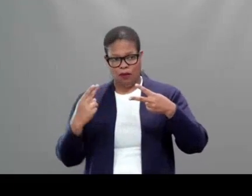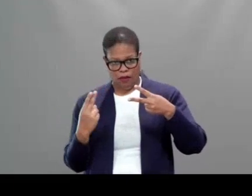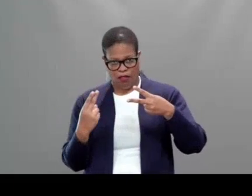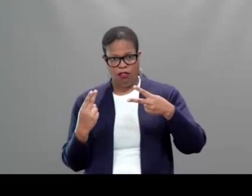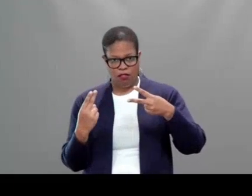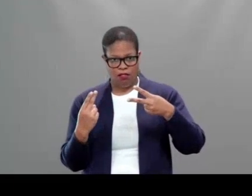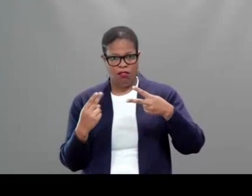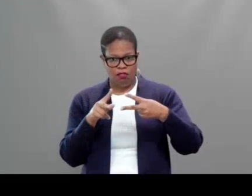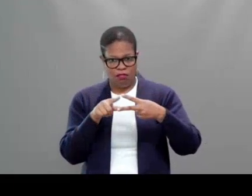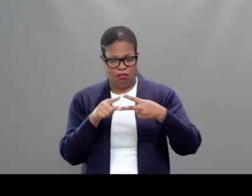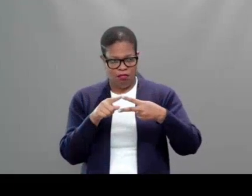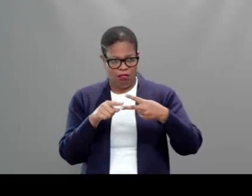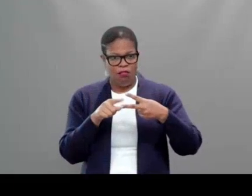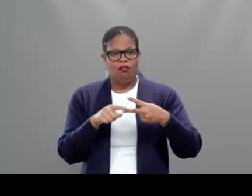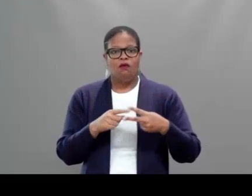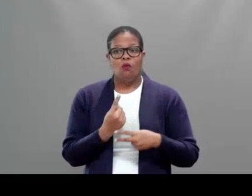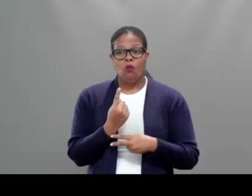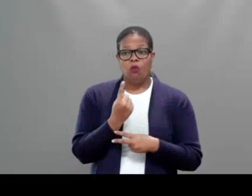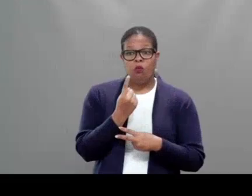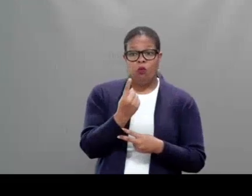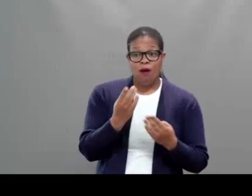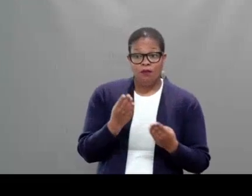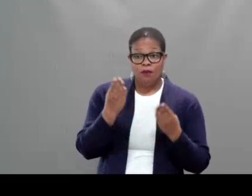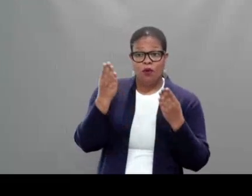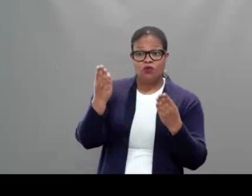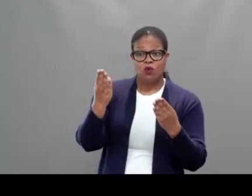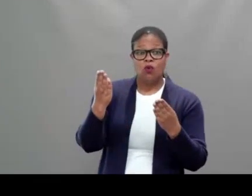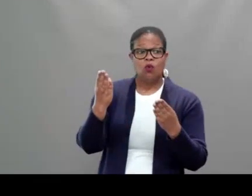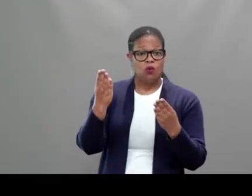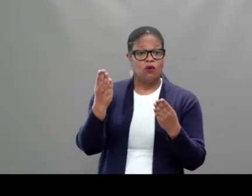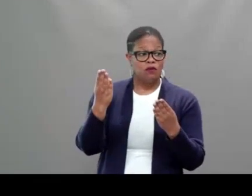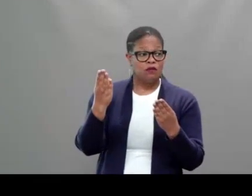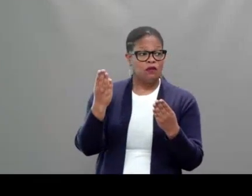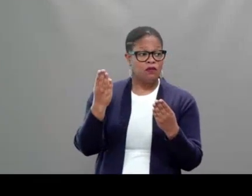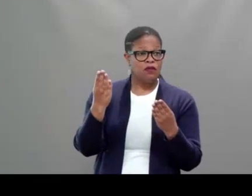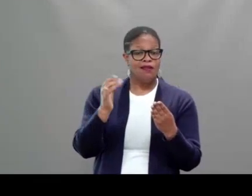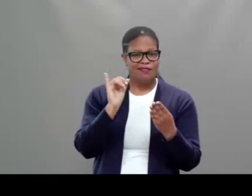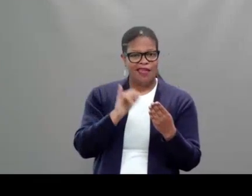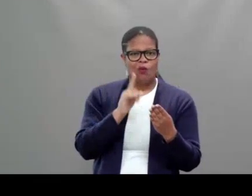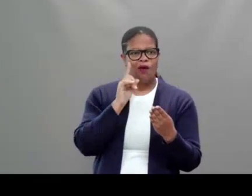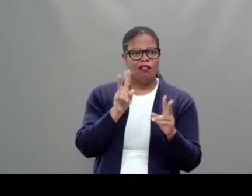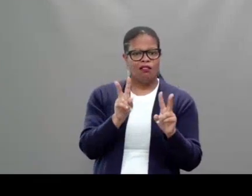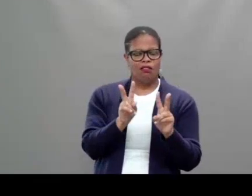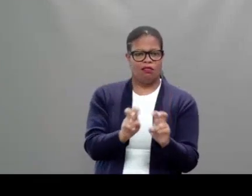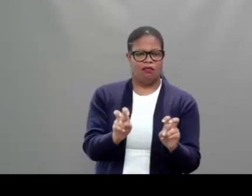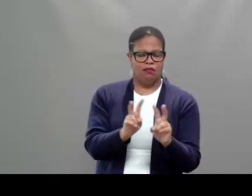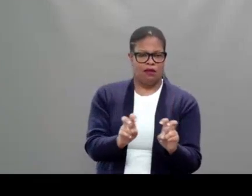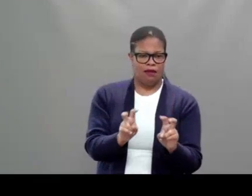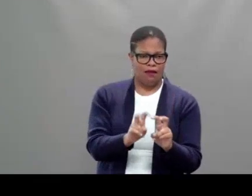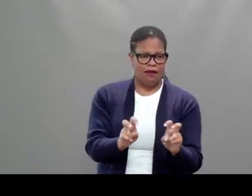Hill. One proposal is basically going to look at